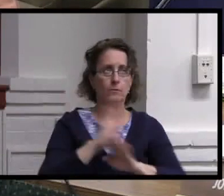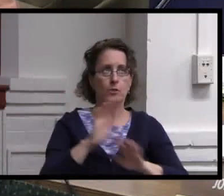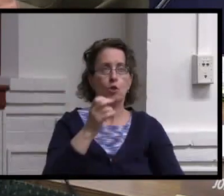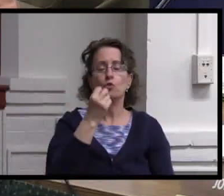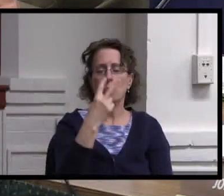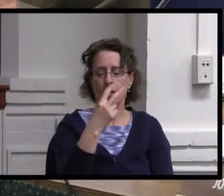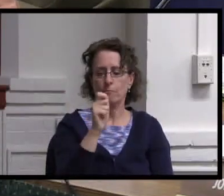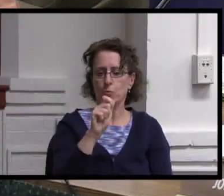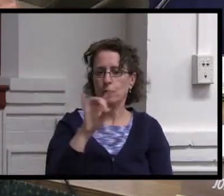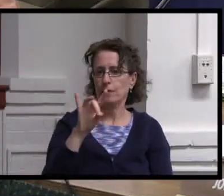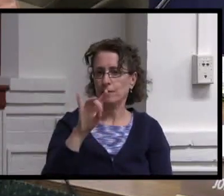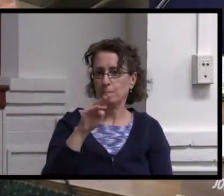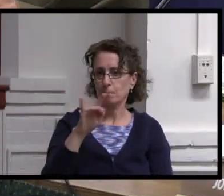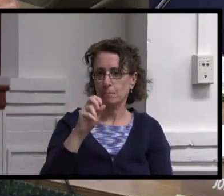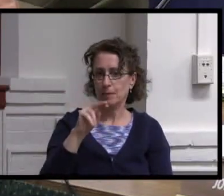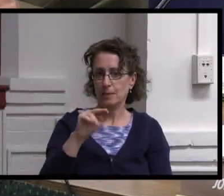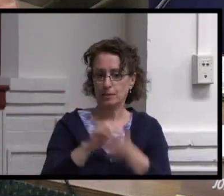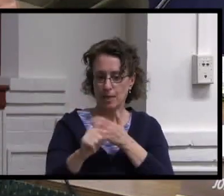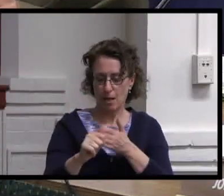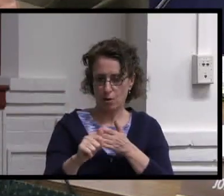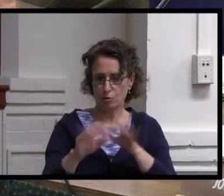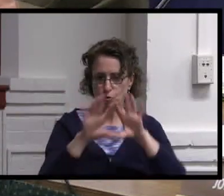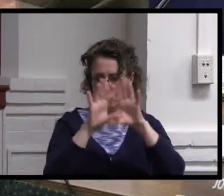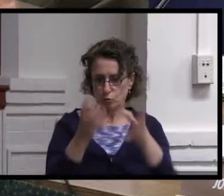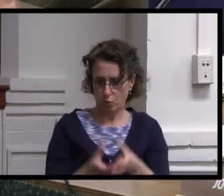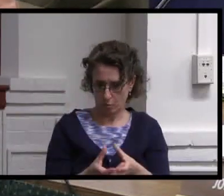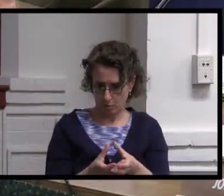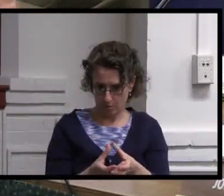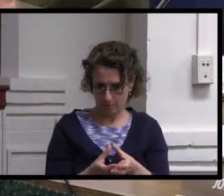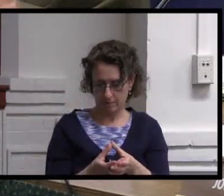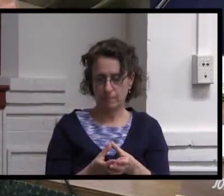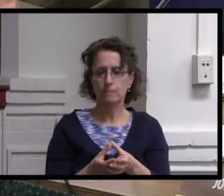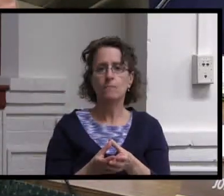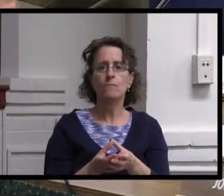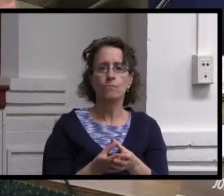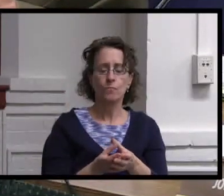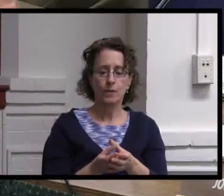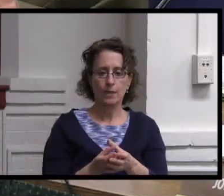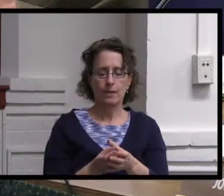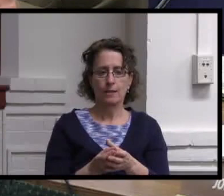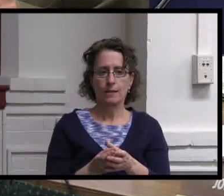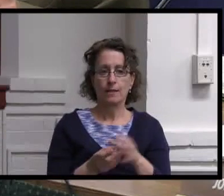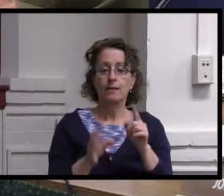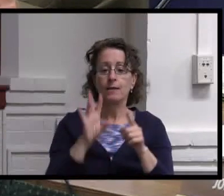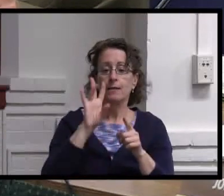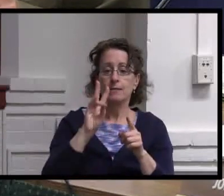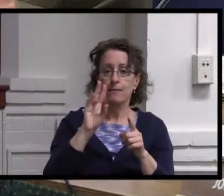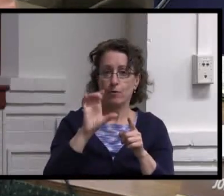$12.8 million total that we had available, we've got